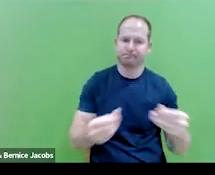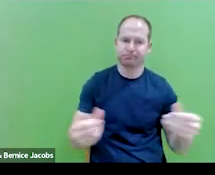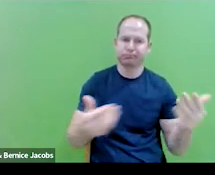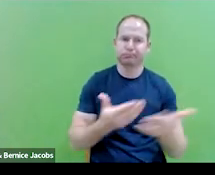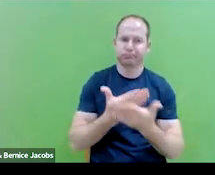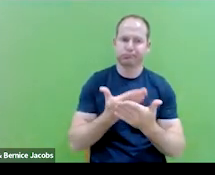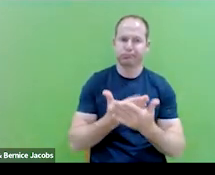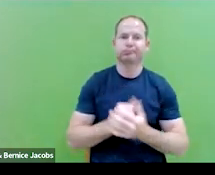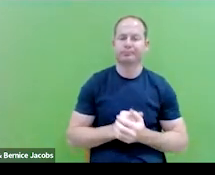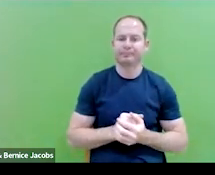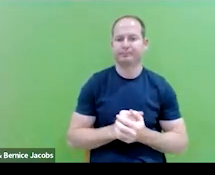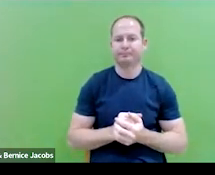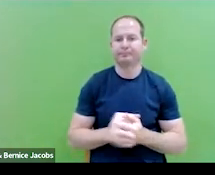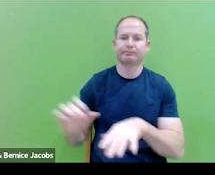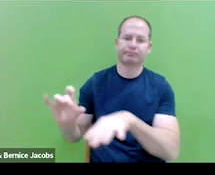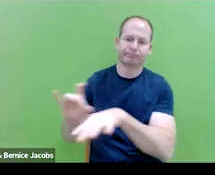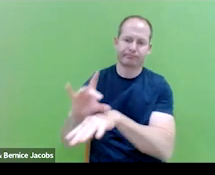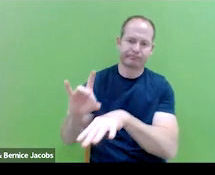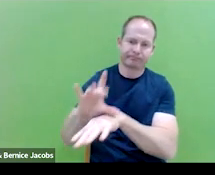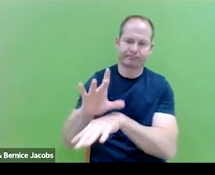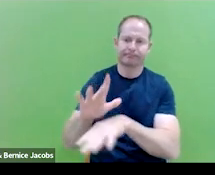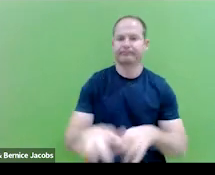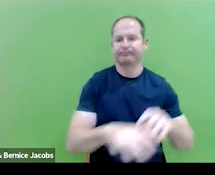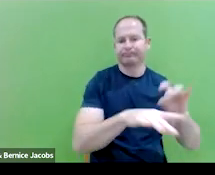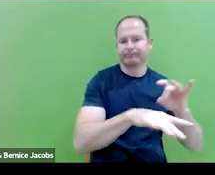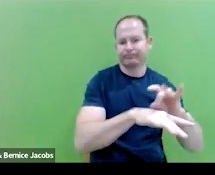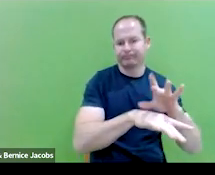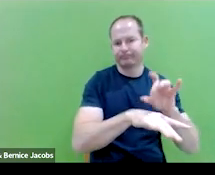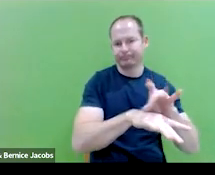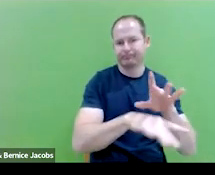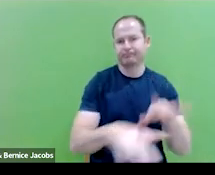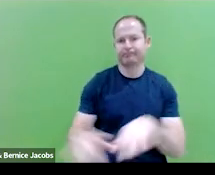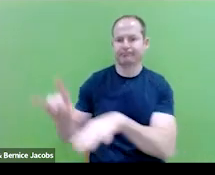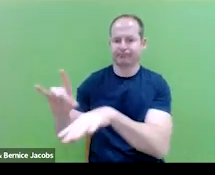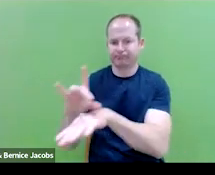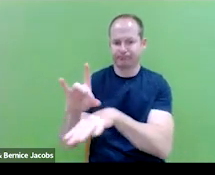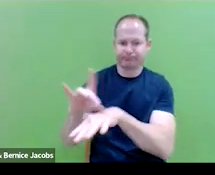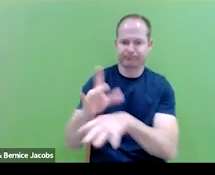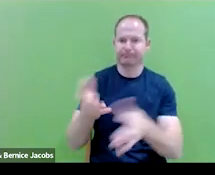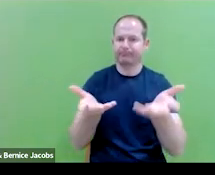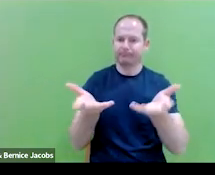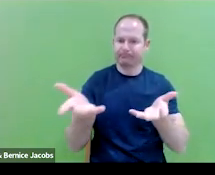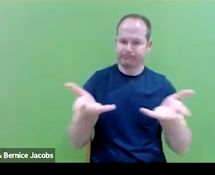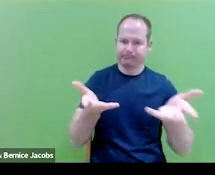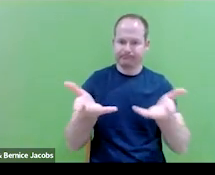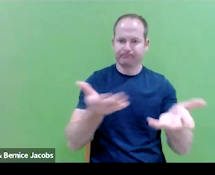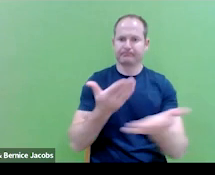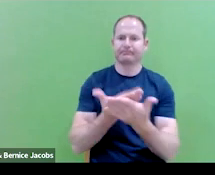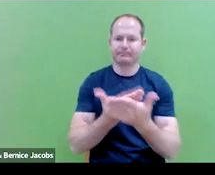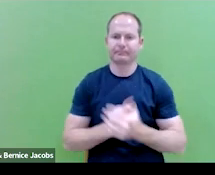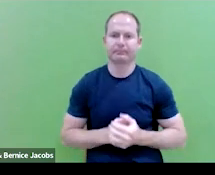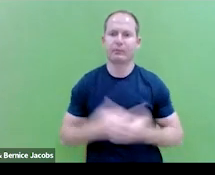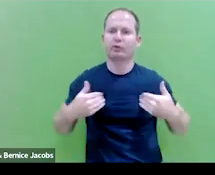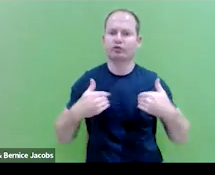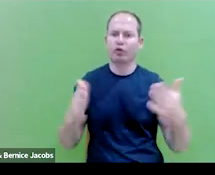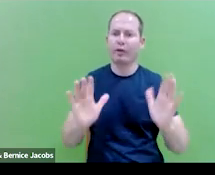receiving input, making sure people are heard in the feedback that they give. And so how does one start that? You